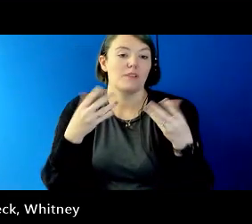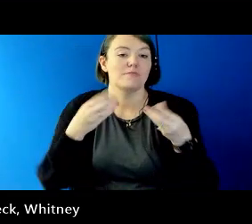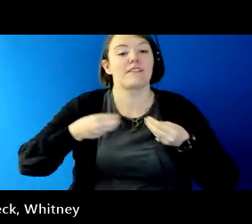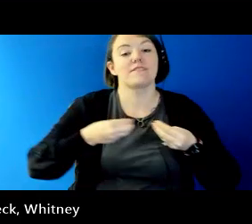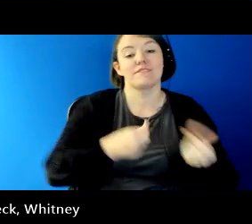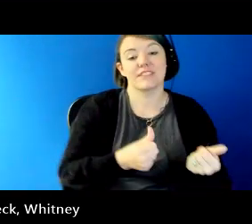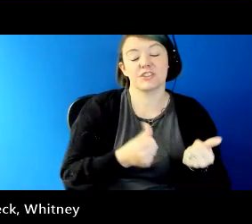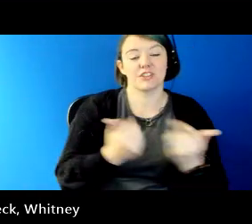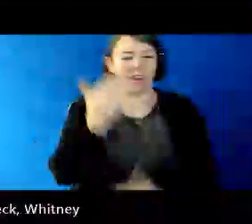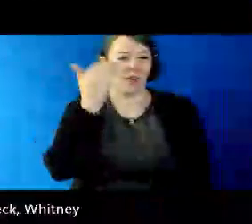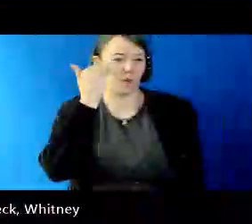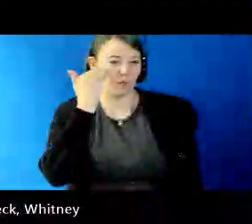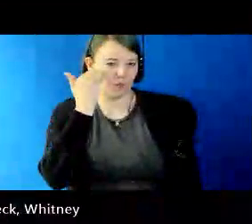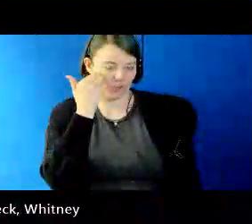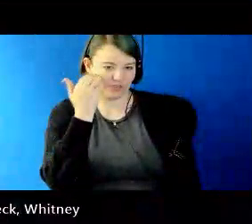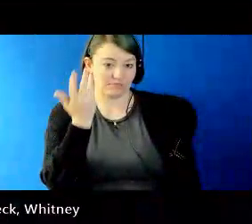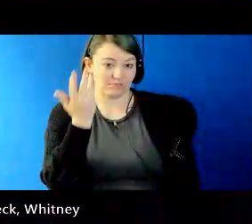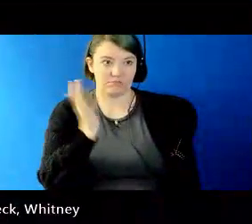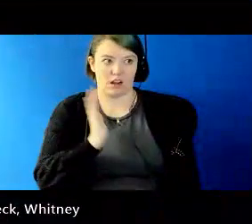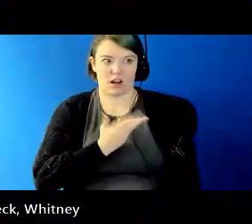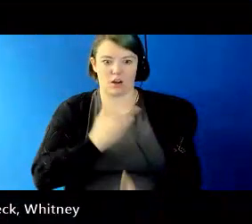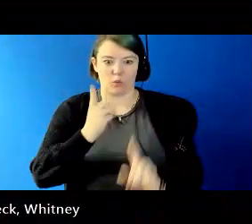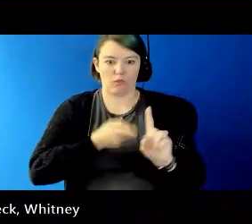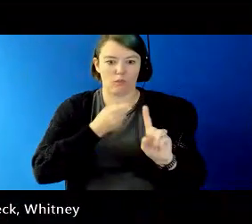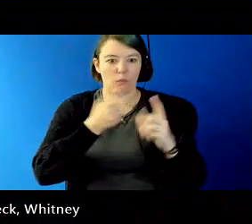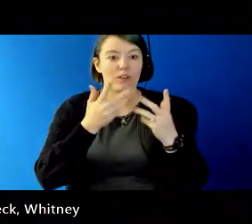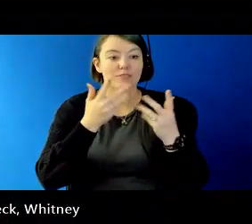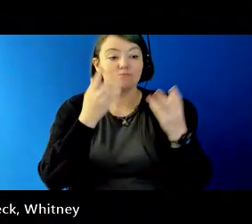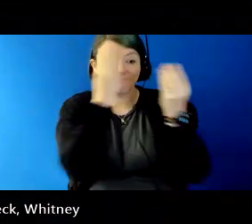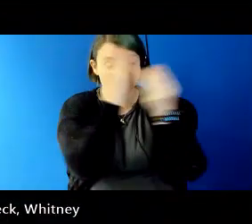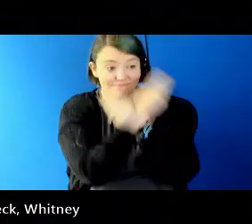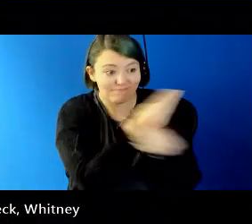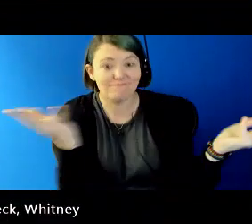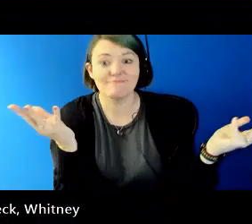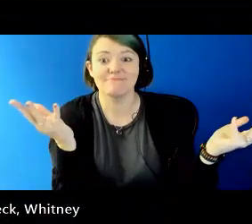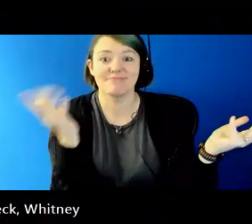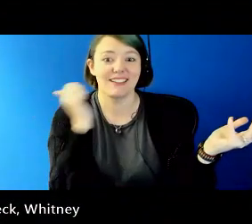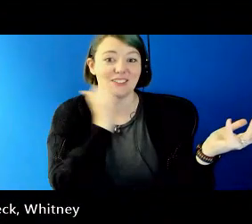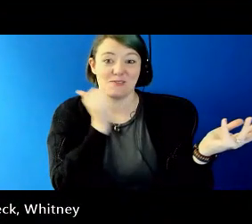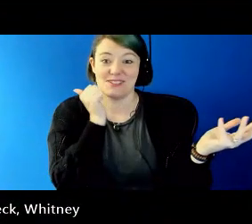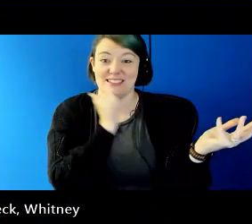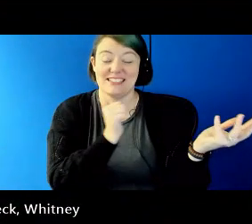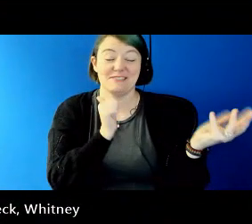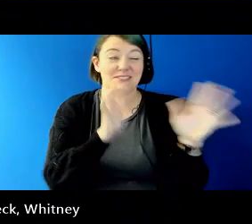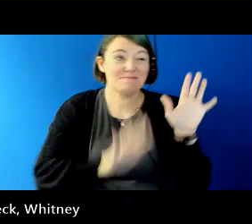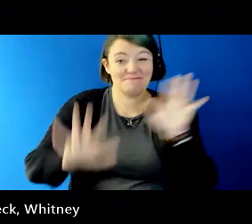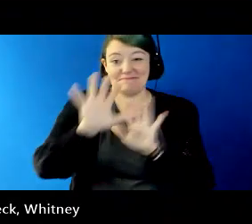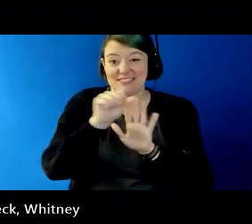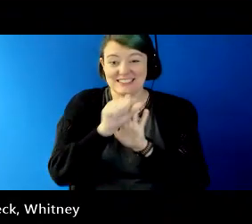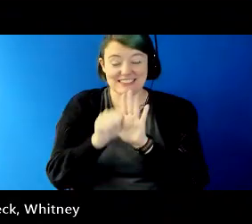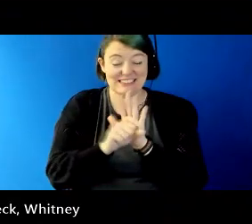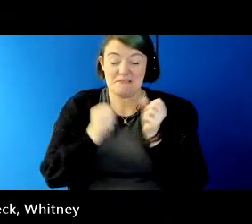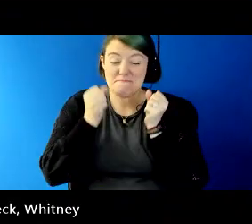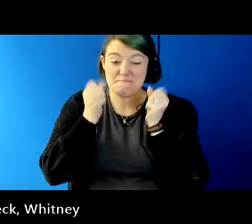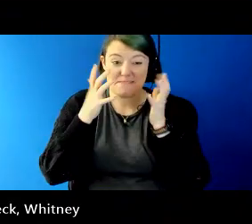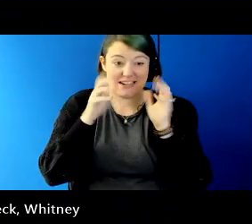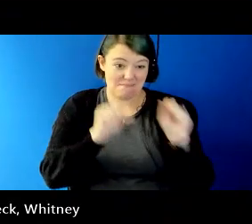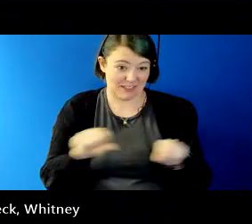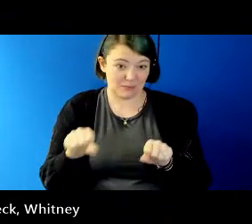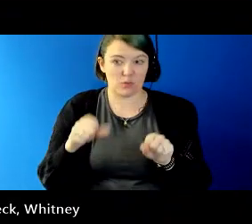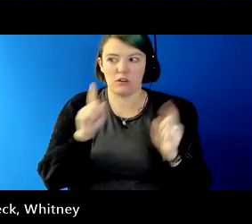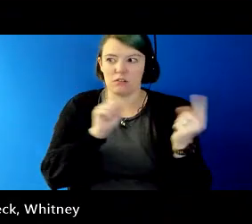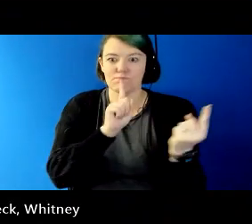in stable account is to spread the word every single day about the program. We are doing it all over Ohio as much as we can, but we still attend events and we